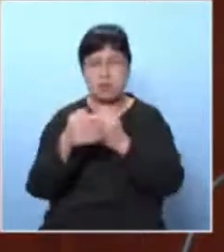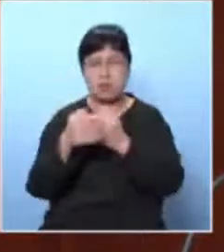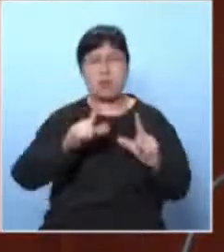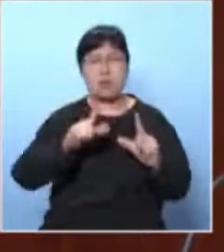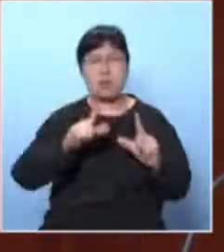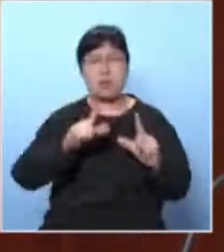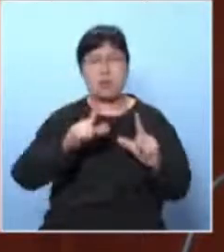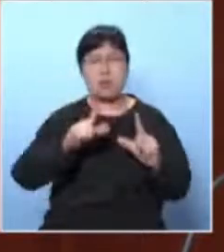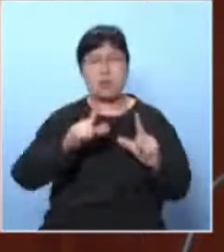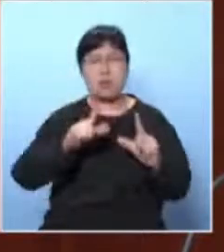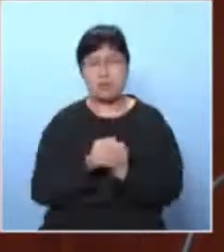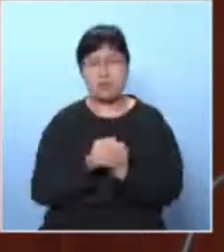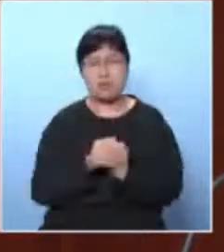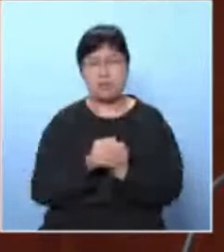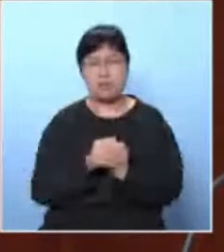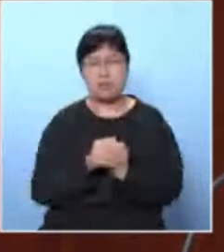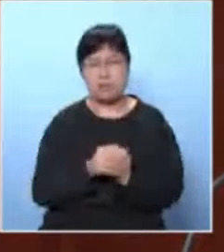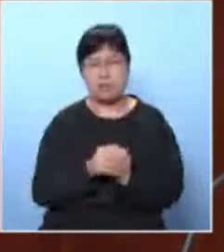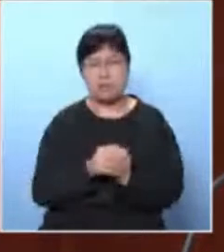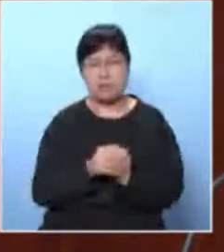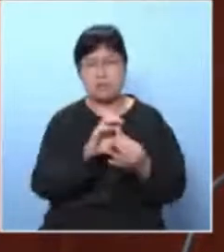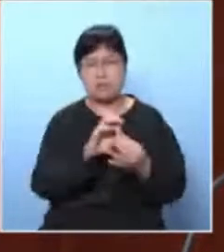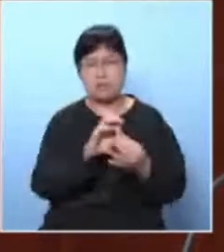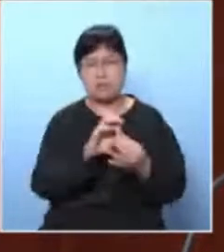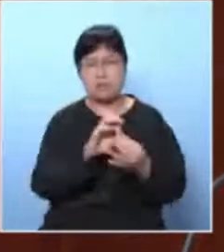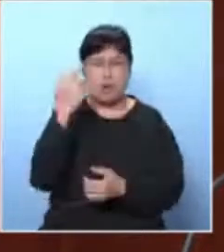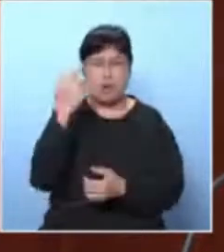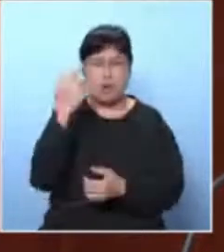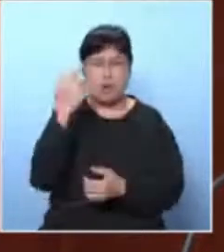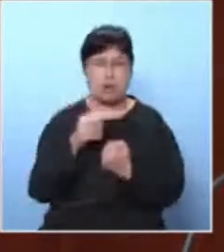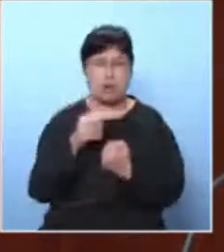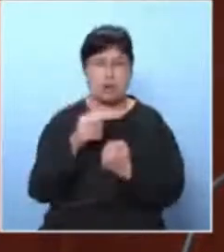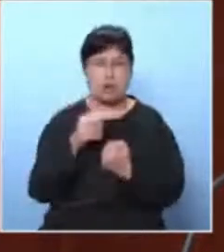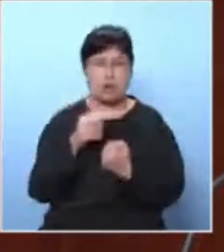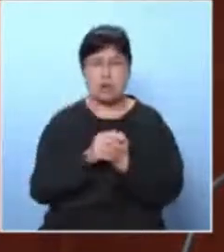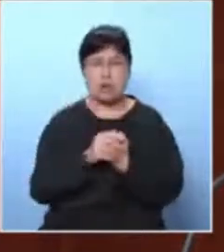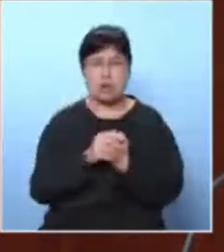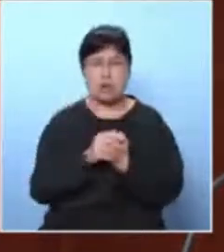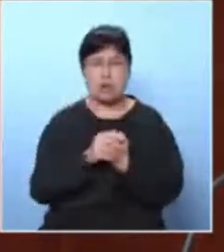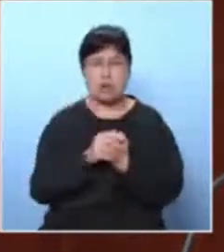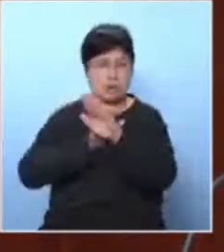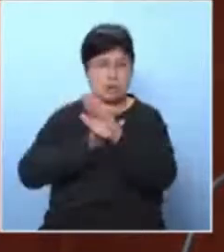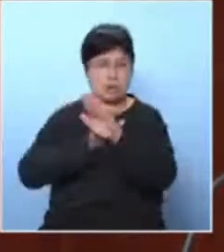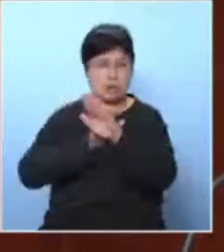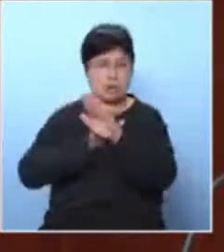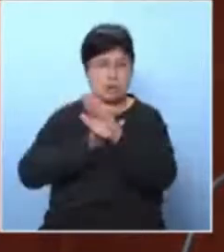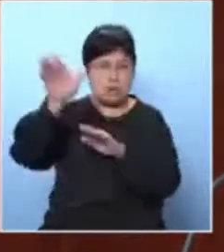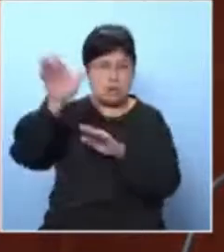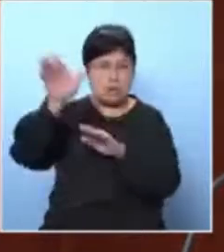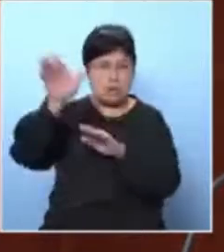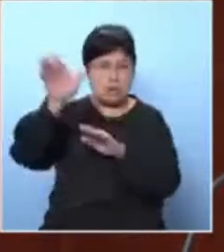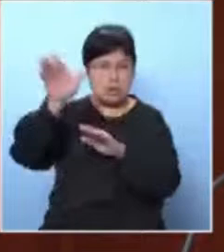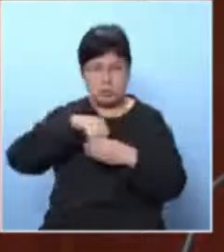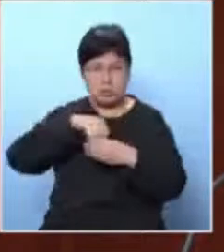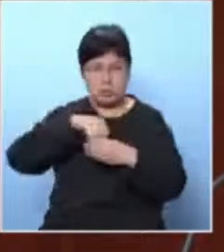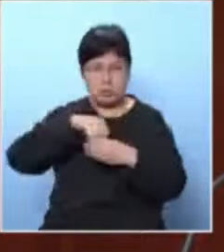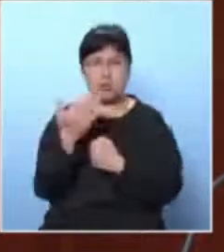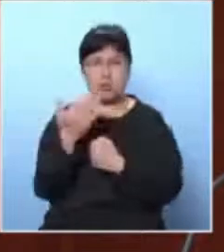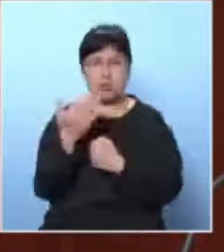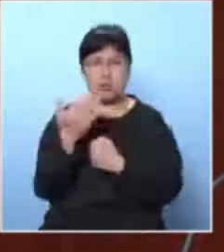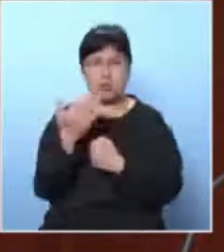connecting Kwun Tong uphill areas, including Choi Wan, Shun Li, Shun